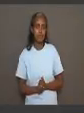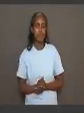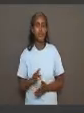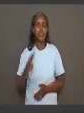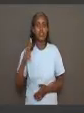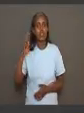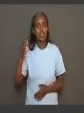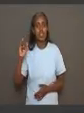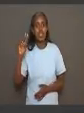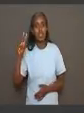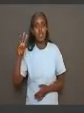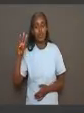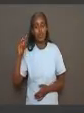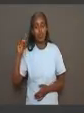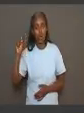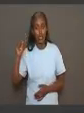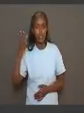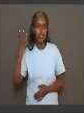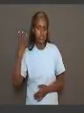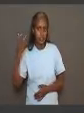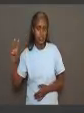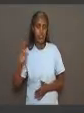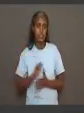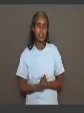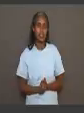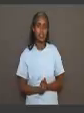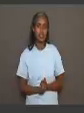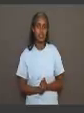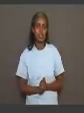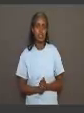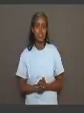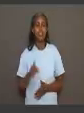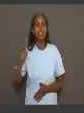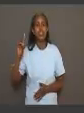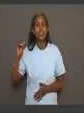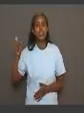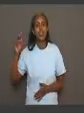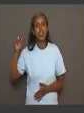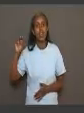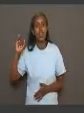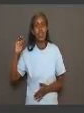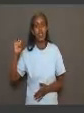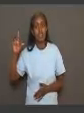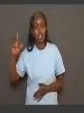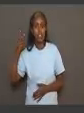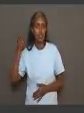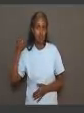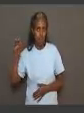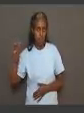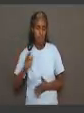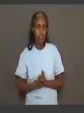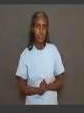Hiwot is 16. Daniel is 12.